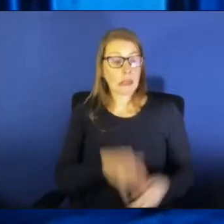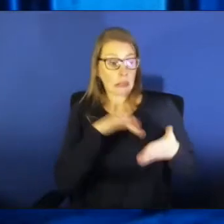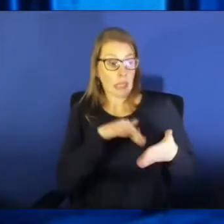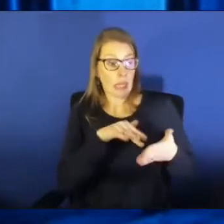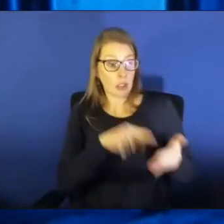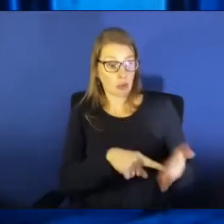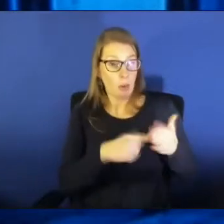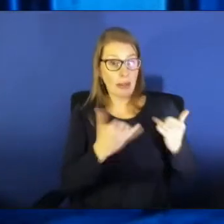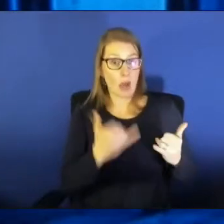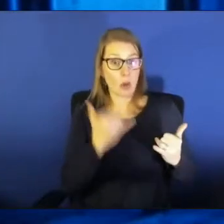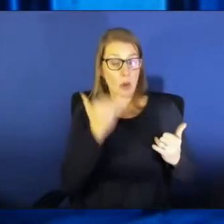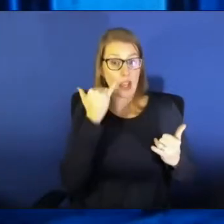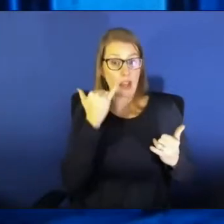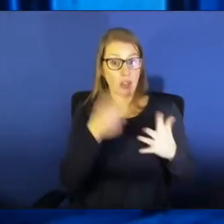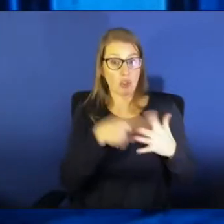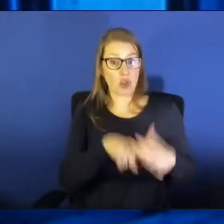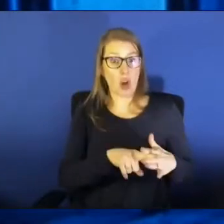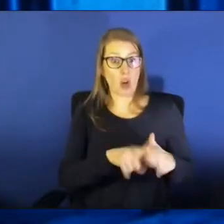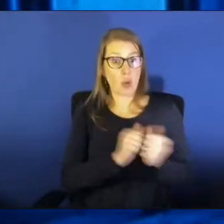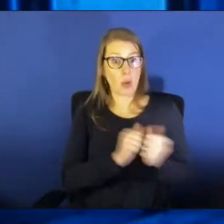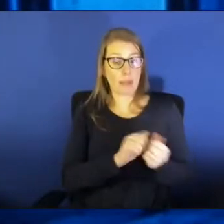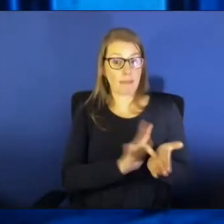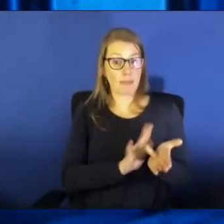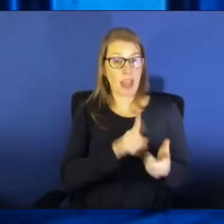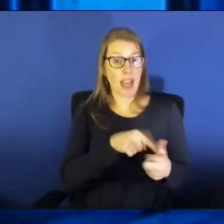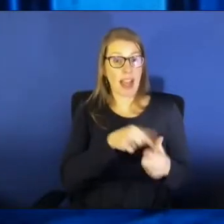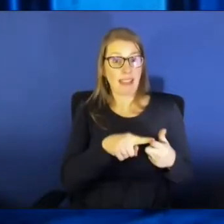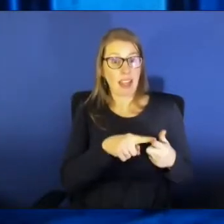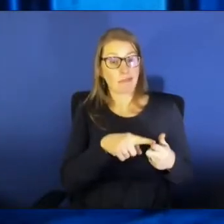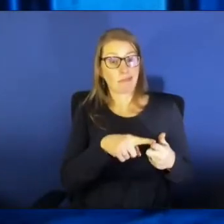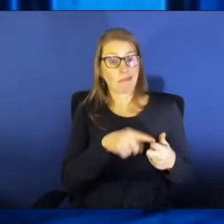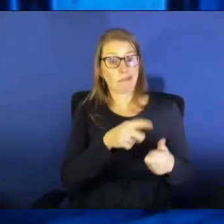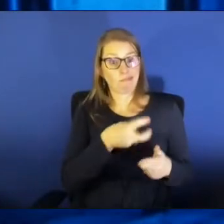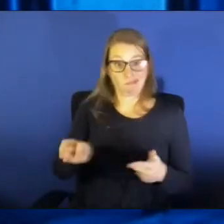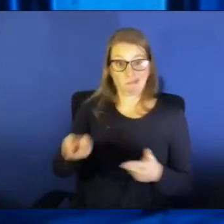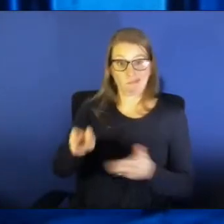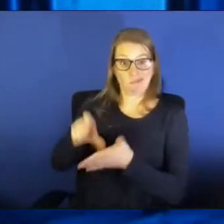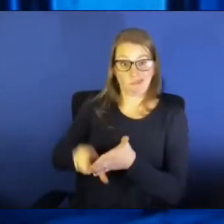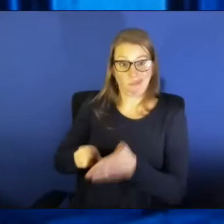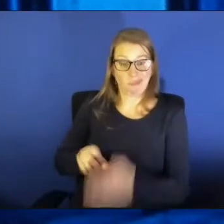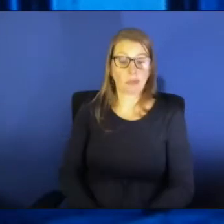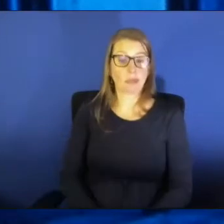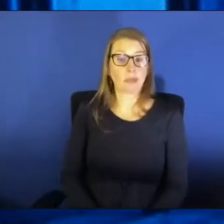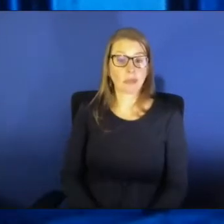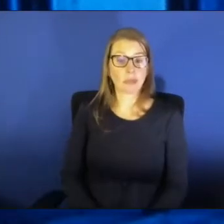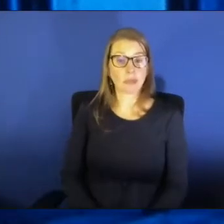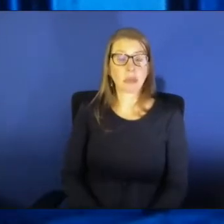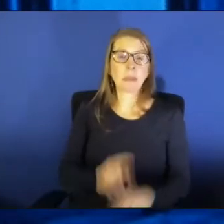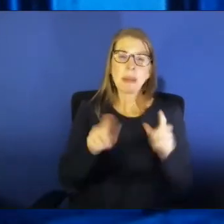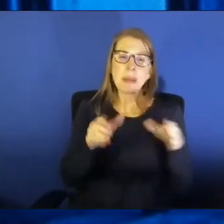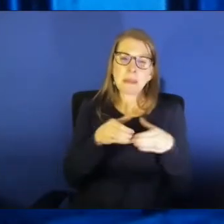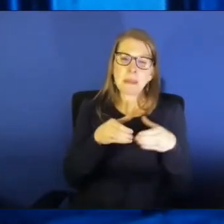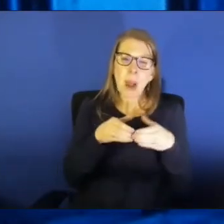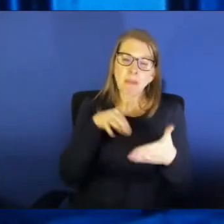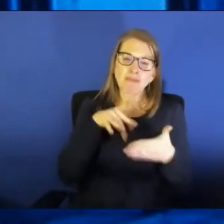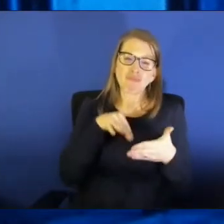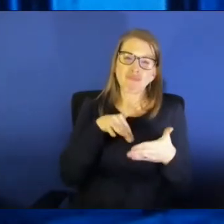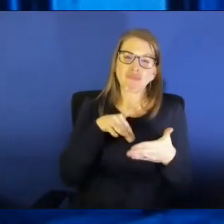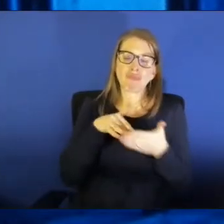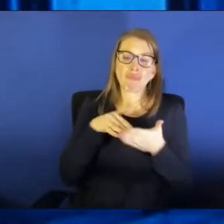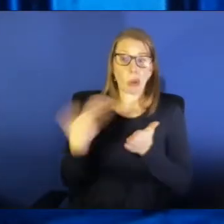you start with immunotherapy and then go into surgery. But they're small trials. They haven't been verified in a